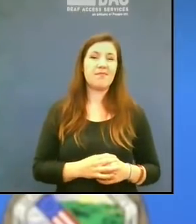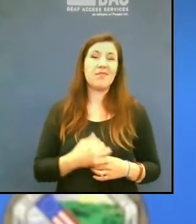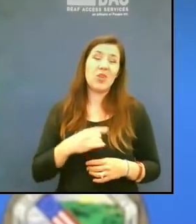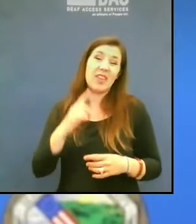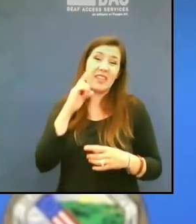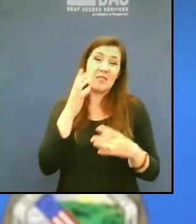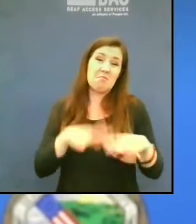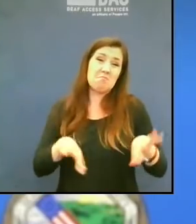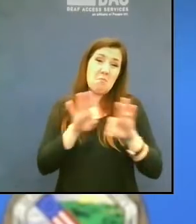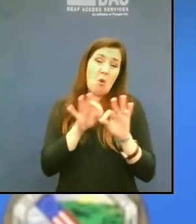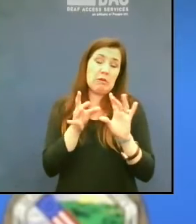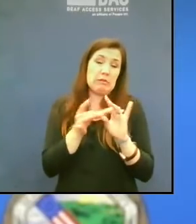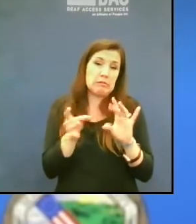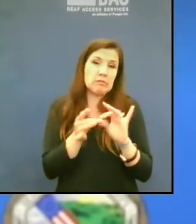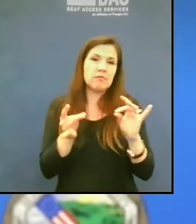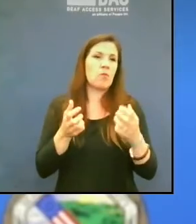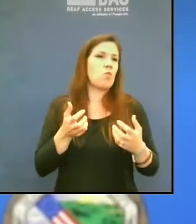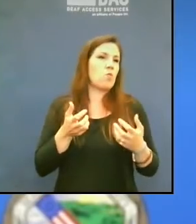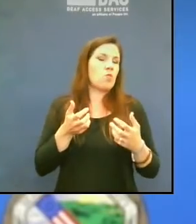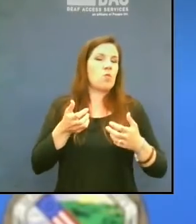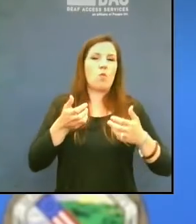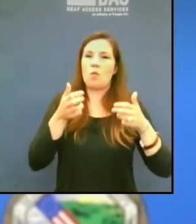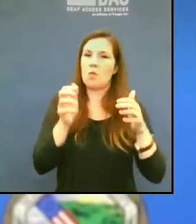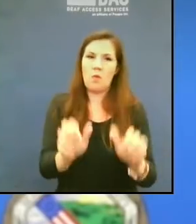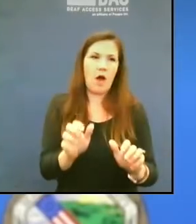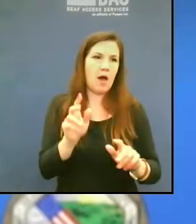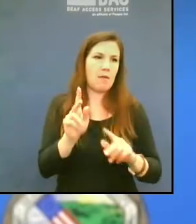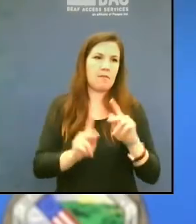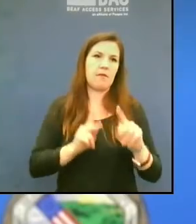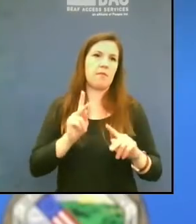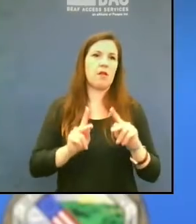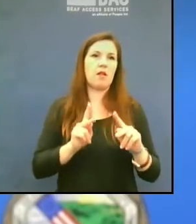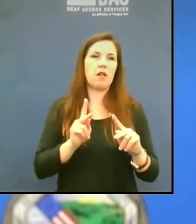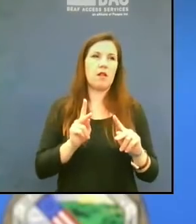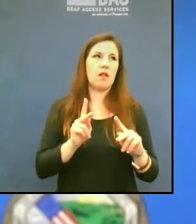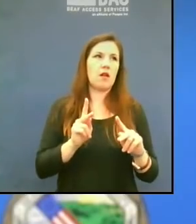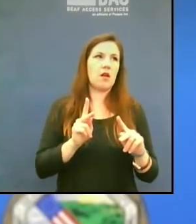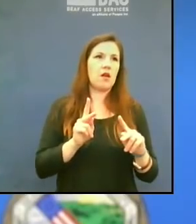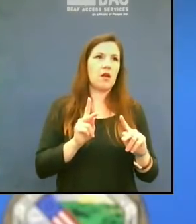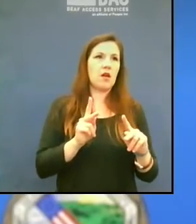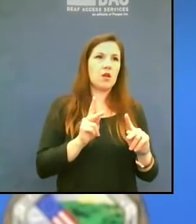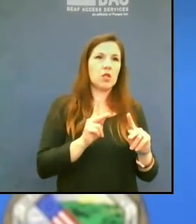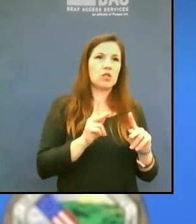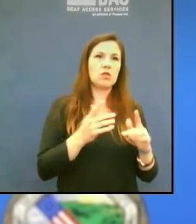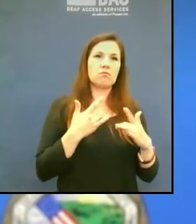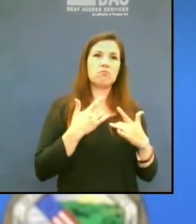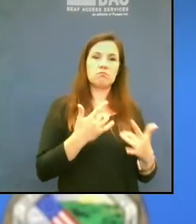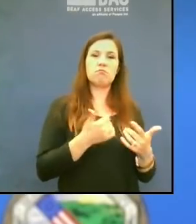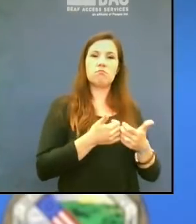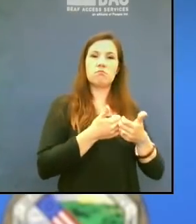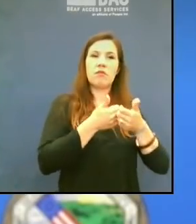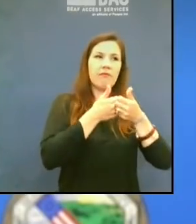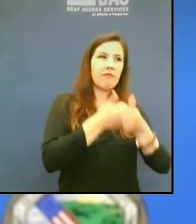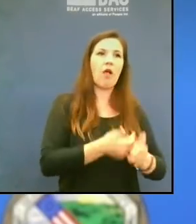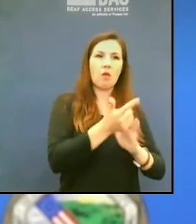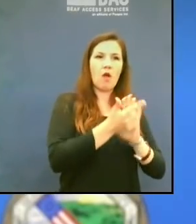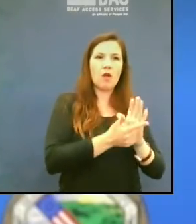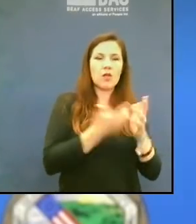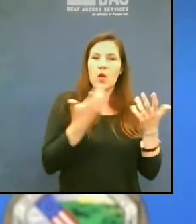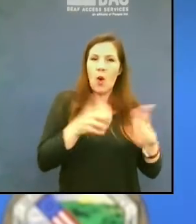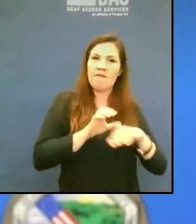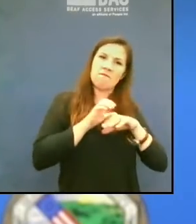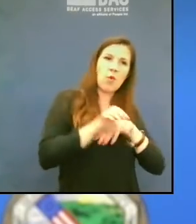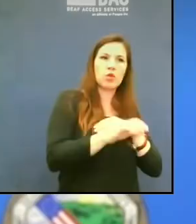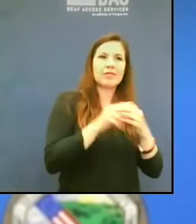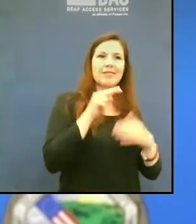say we don't want to keep people who are not going to violate laws stuck in their homes. But